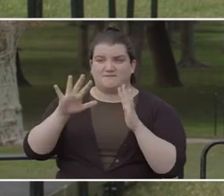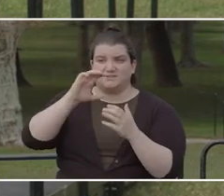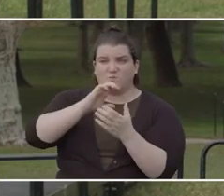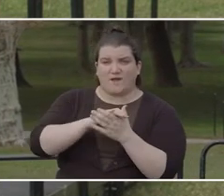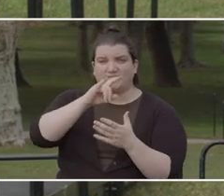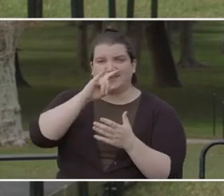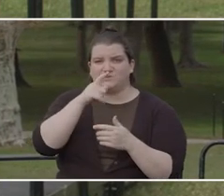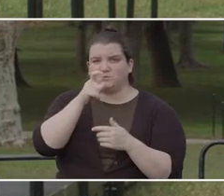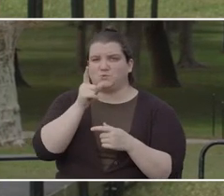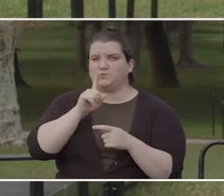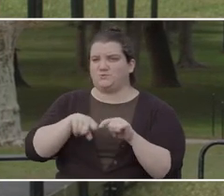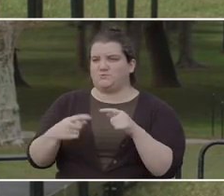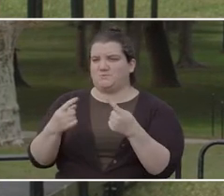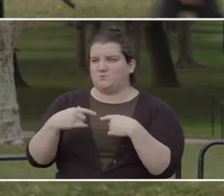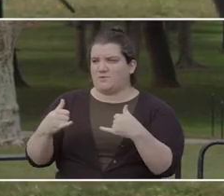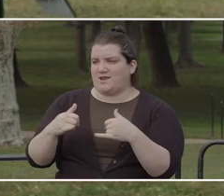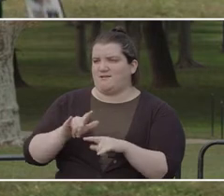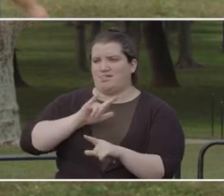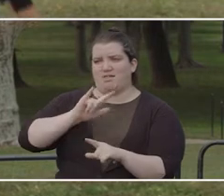who couldn't be here today, love you.